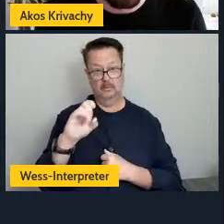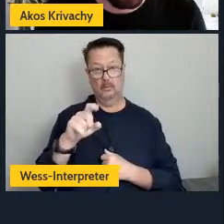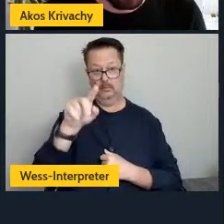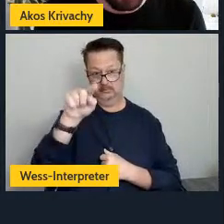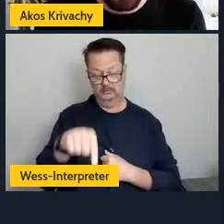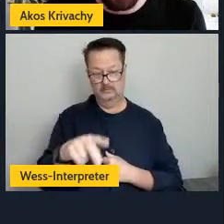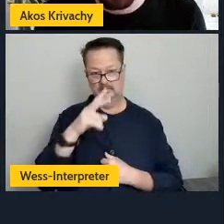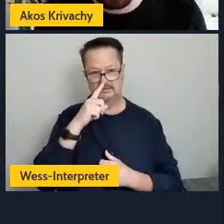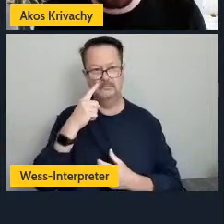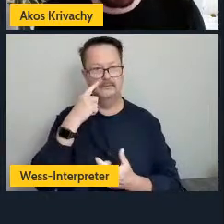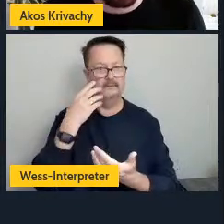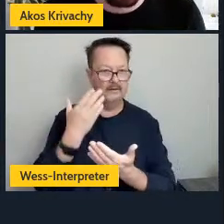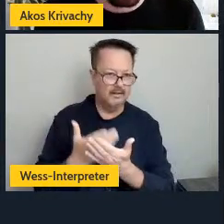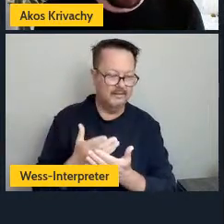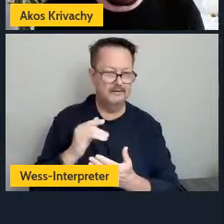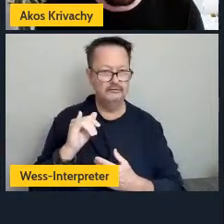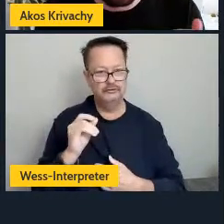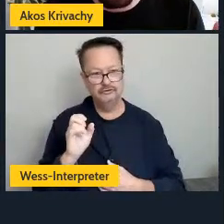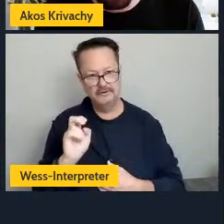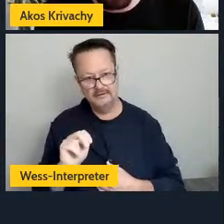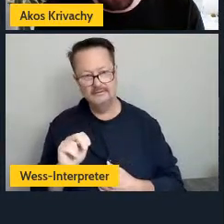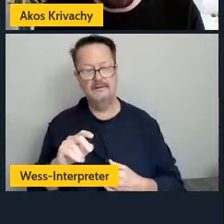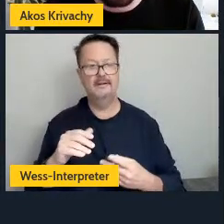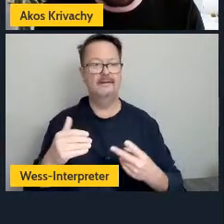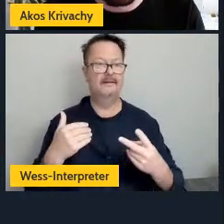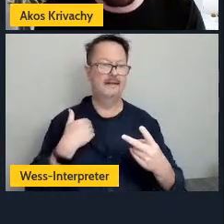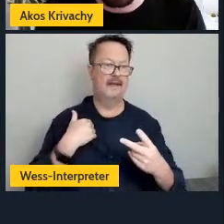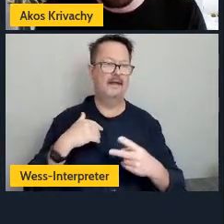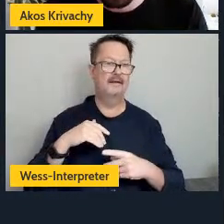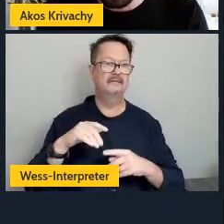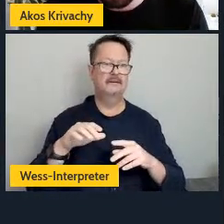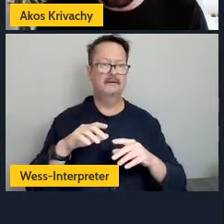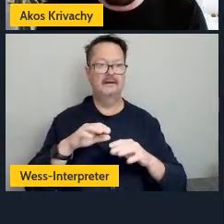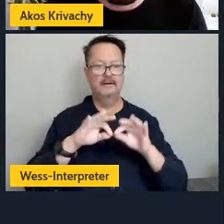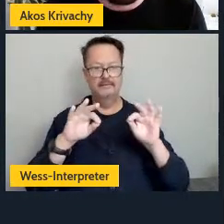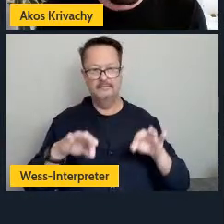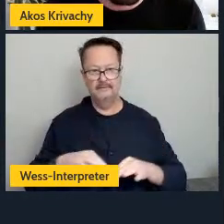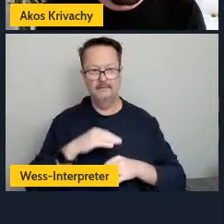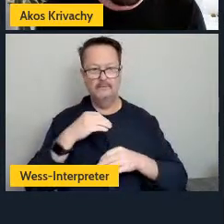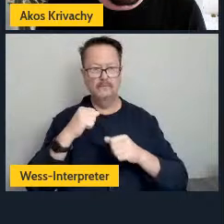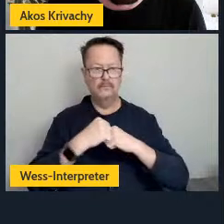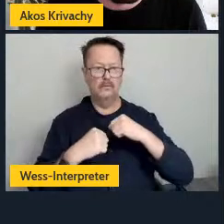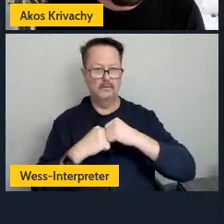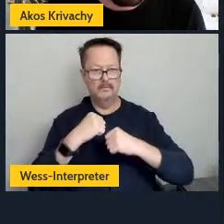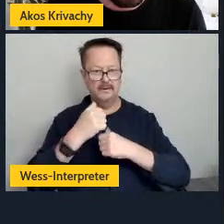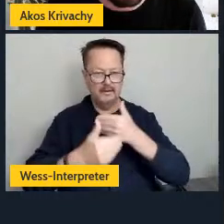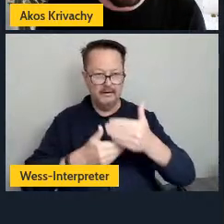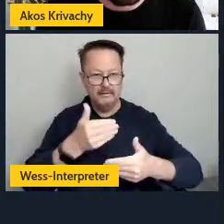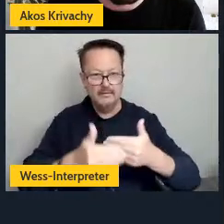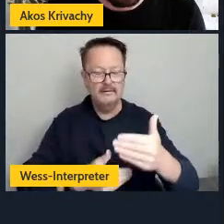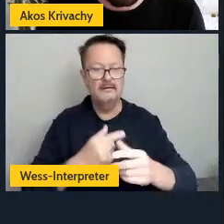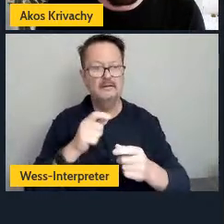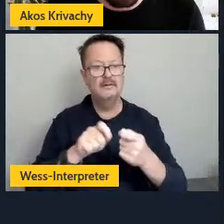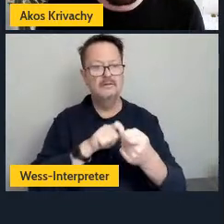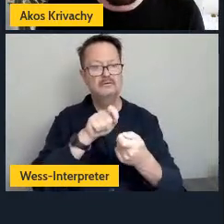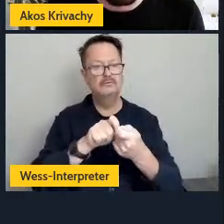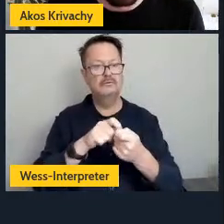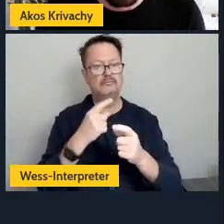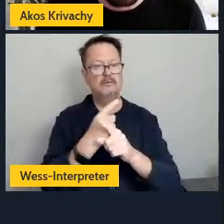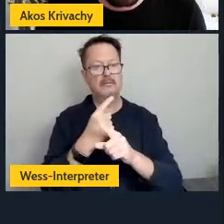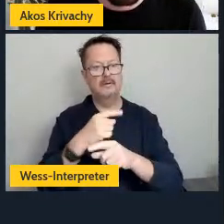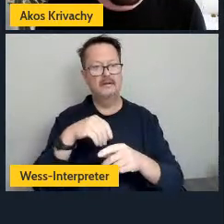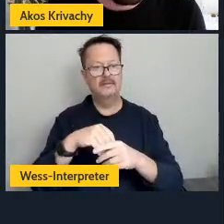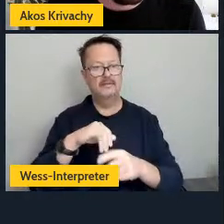the input is JSON, that it has a certain format, that there's certain properties in the JSON